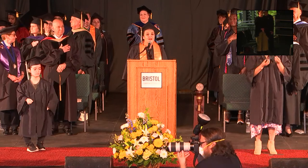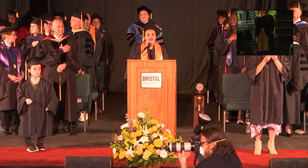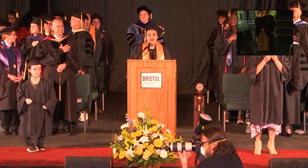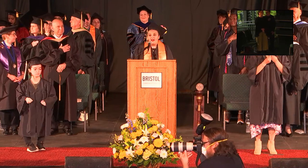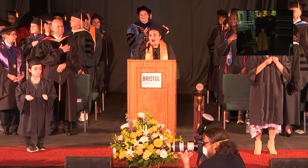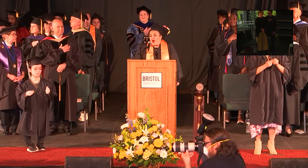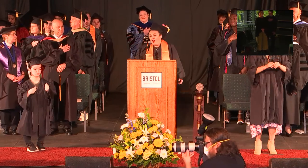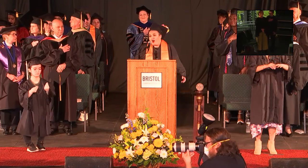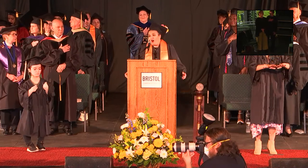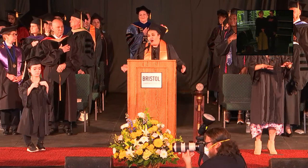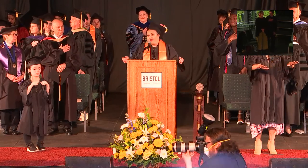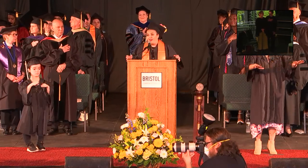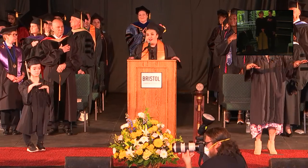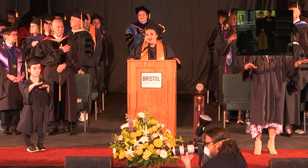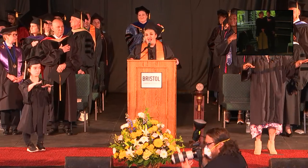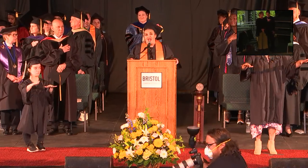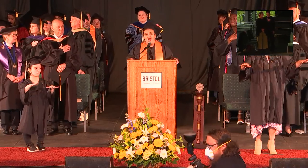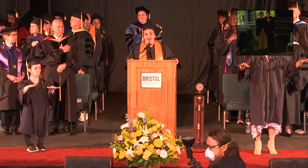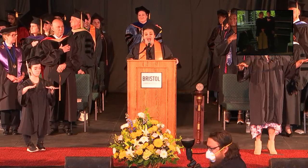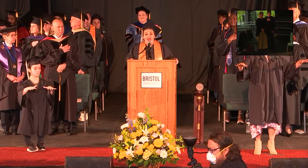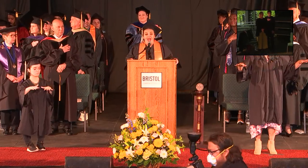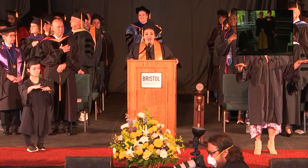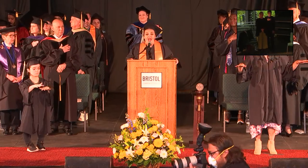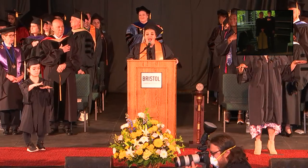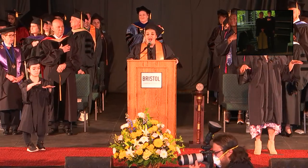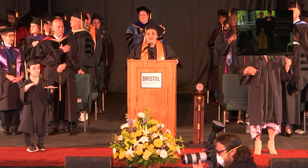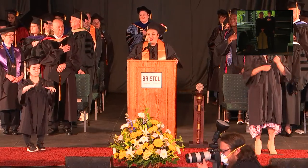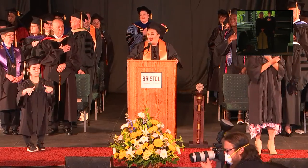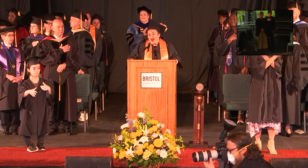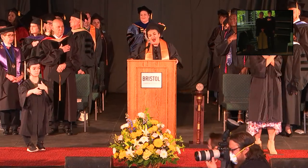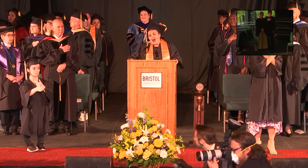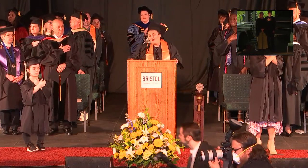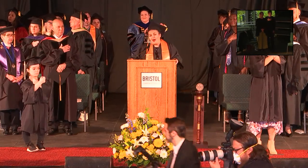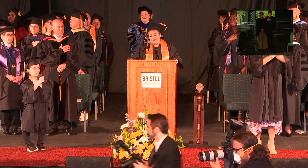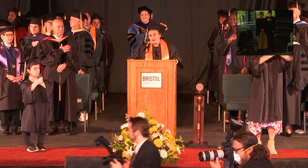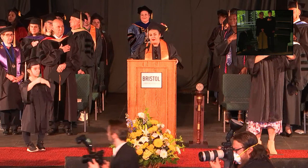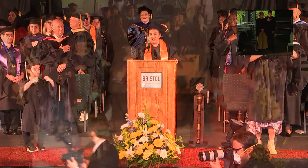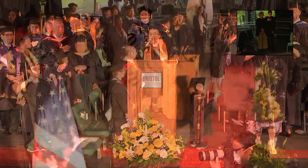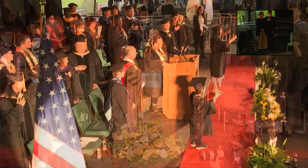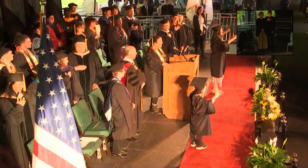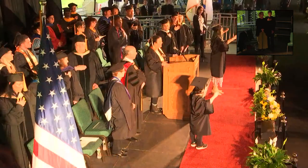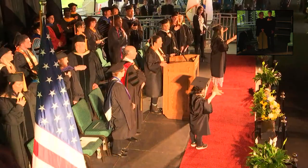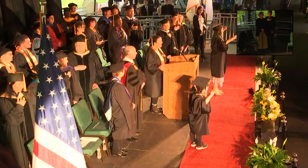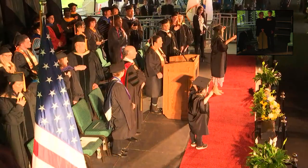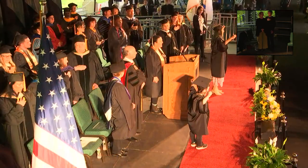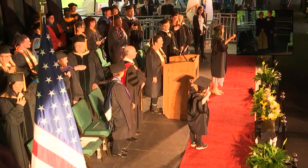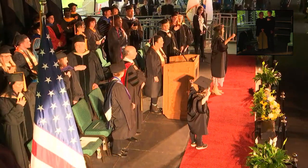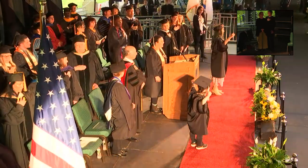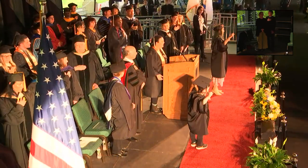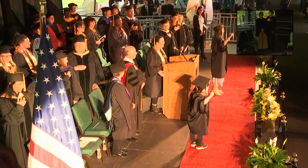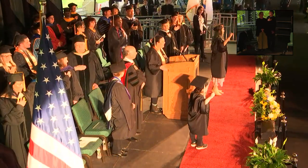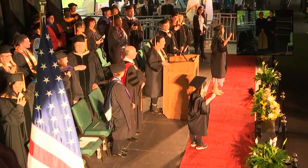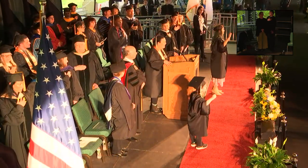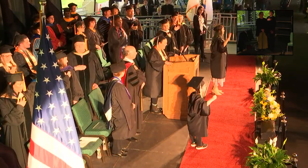wave o'er the land of the free